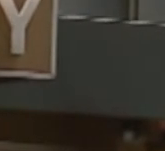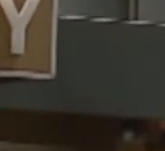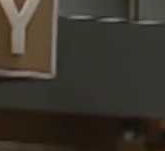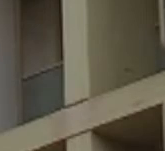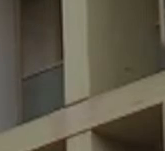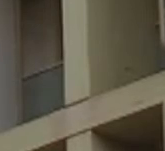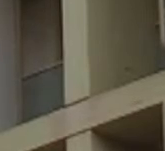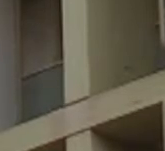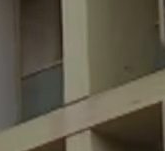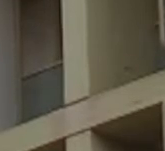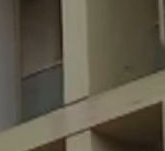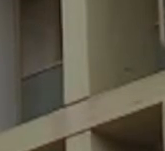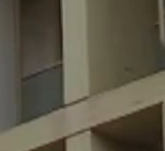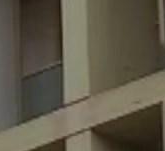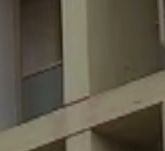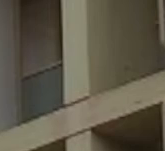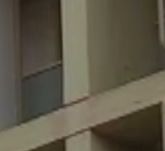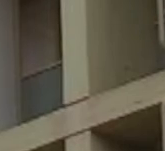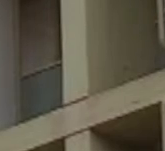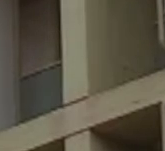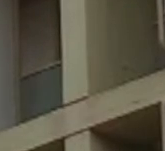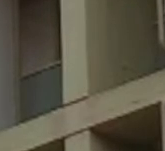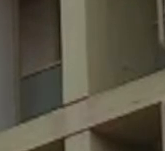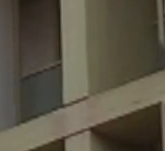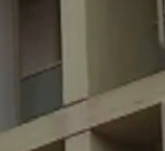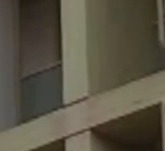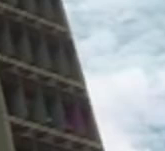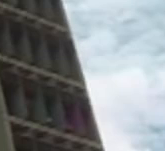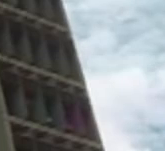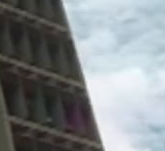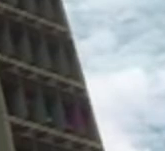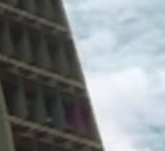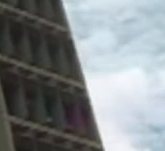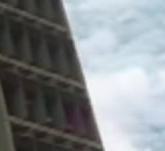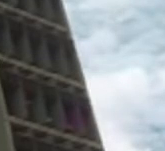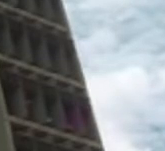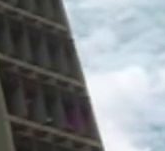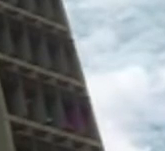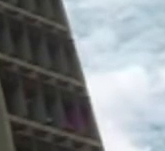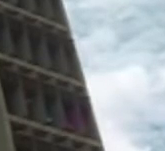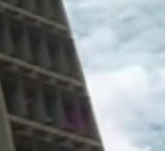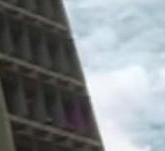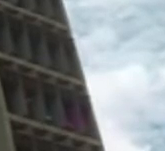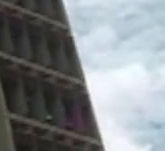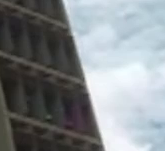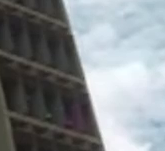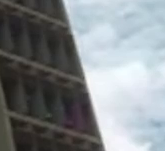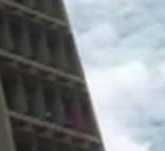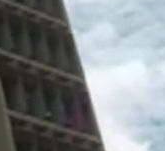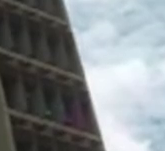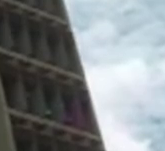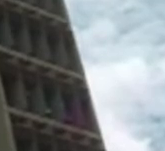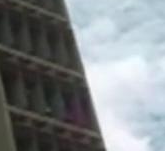specialized treatment to coronavirus patients. The Kenyatta National Hospital will also receive 140 million shillings to set